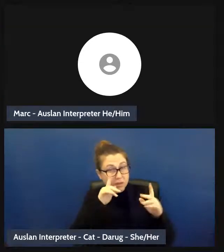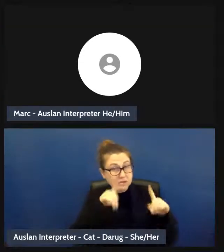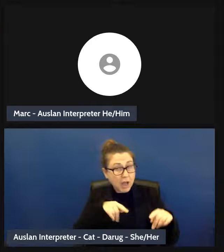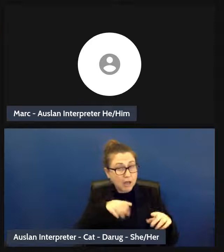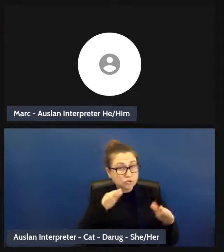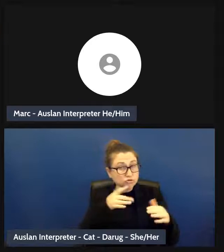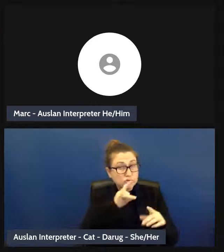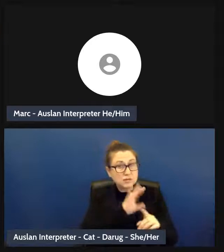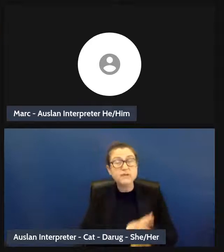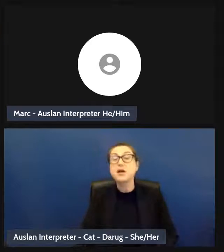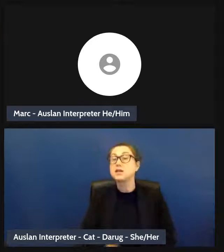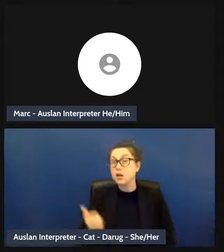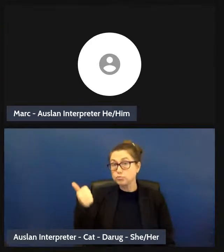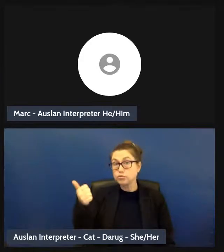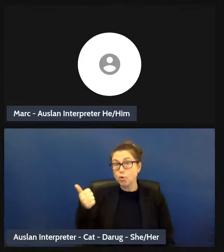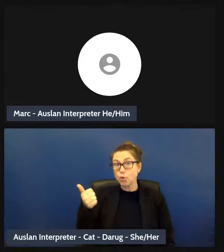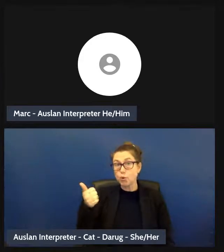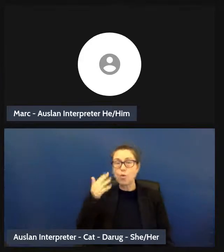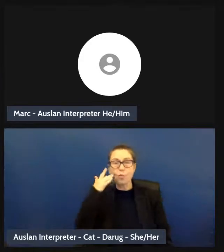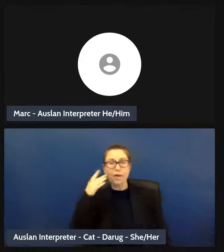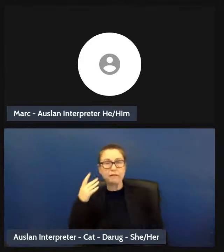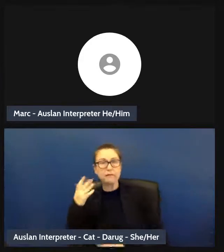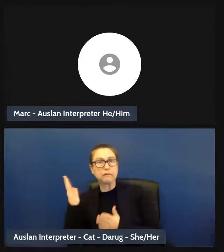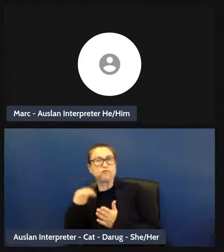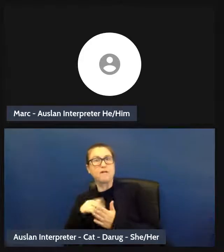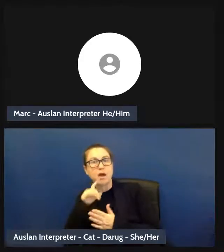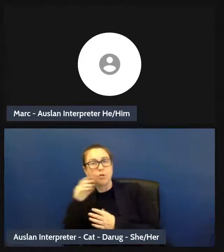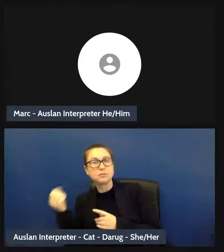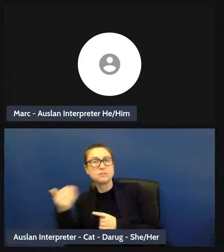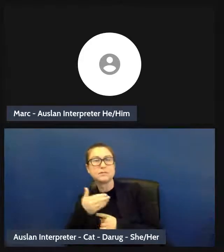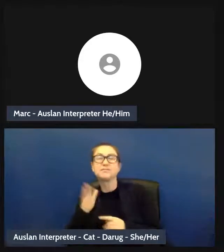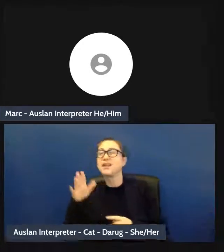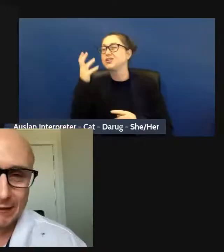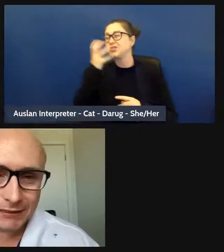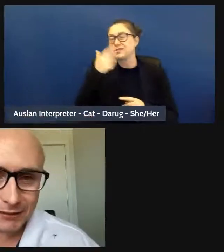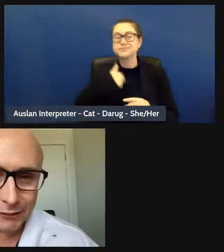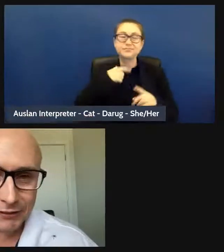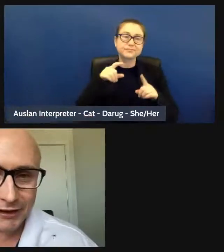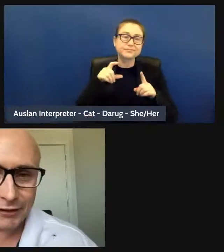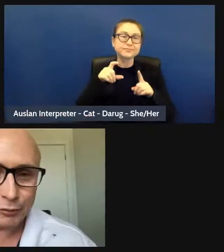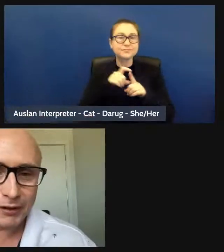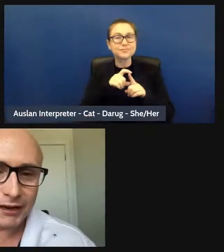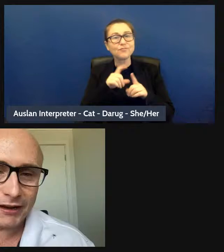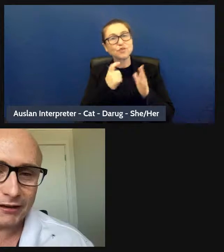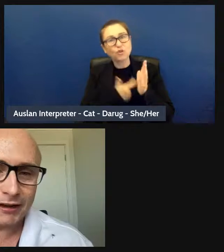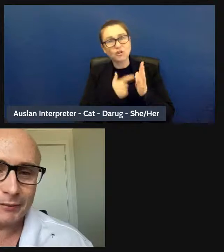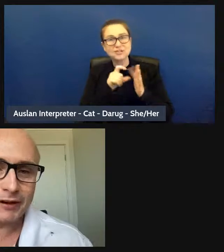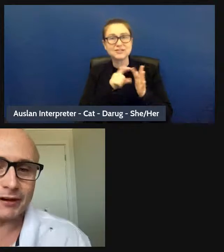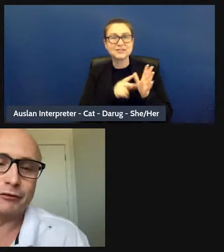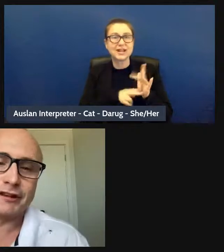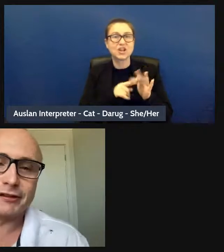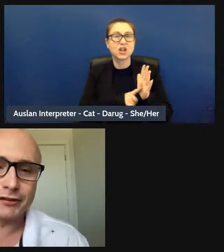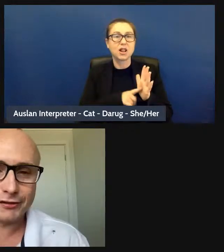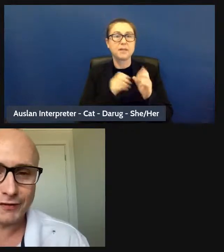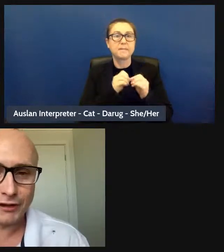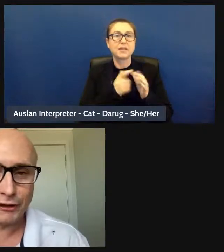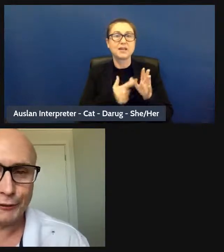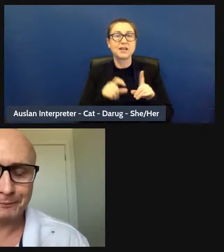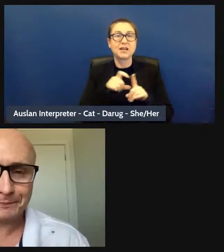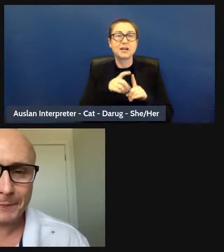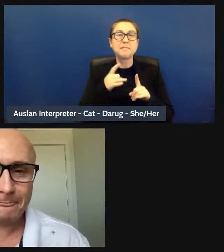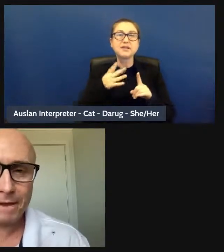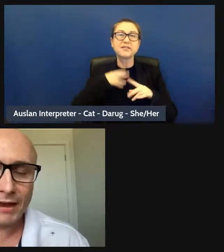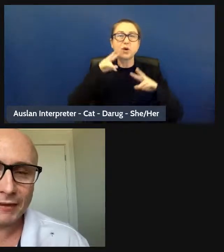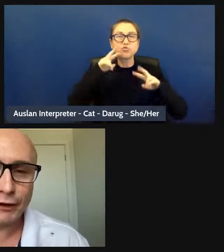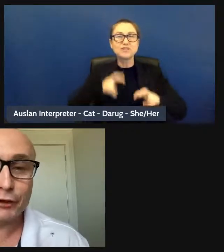Yeah, sure. As soon as they arrive. Sorry about it, this guy. So yeah, my name's Dr. Daniel Beard. I'm a research